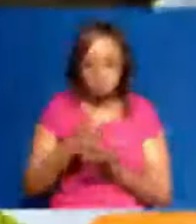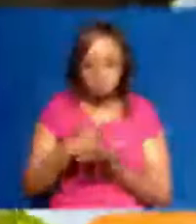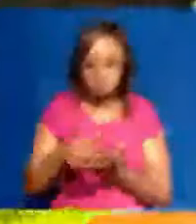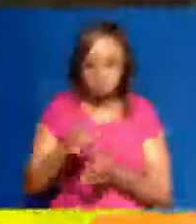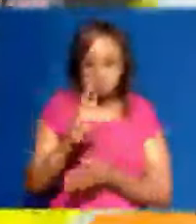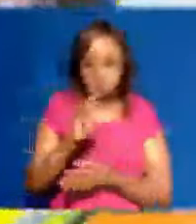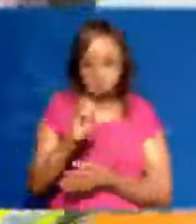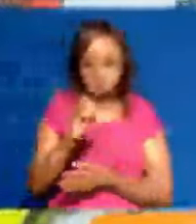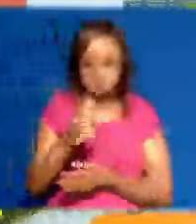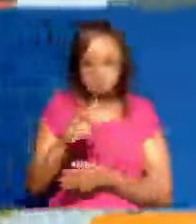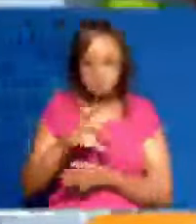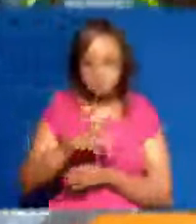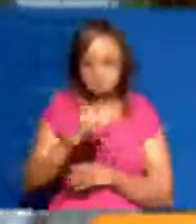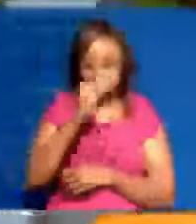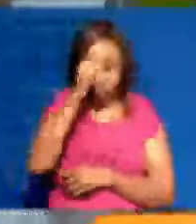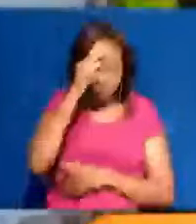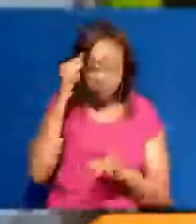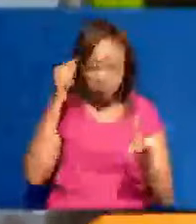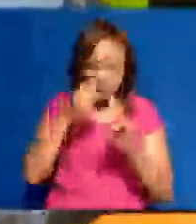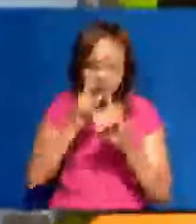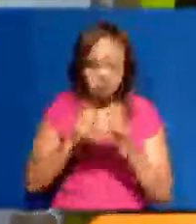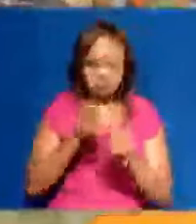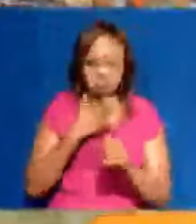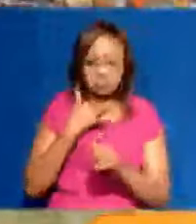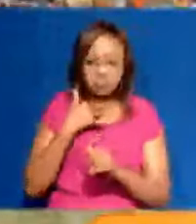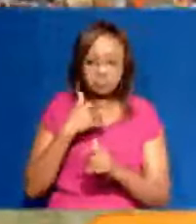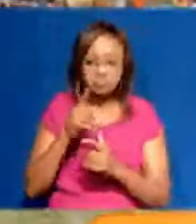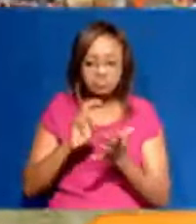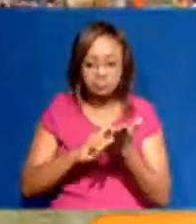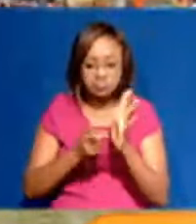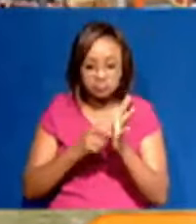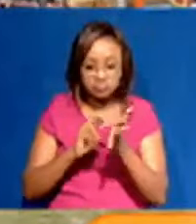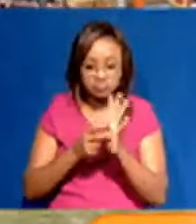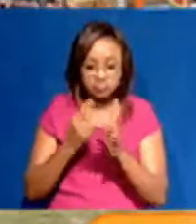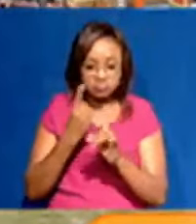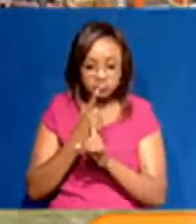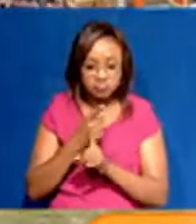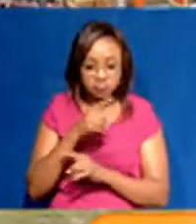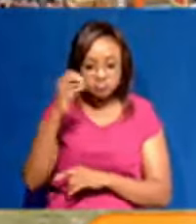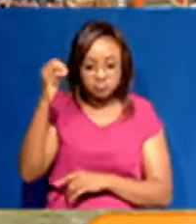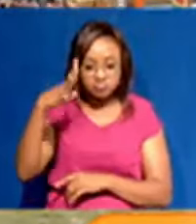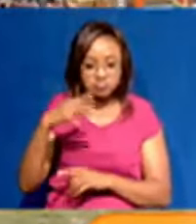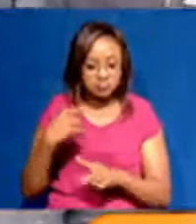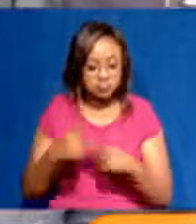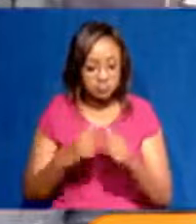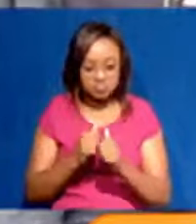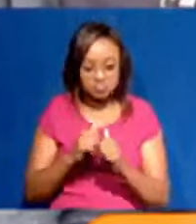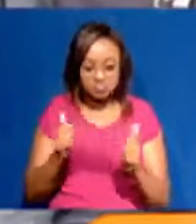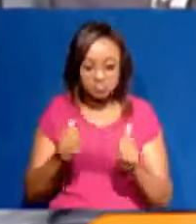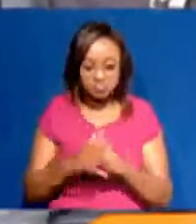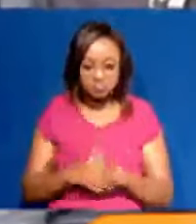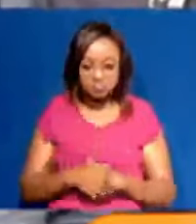with the county government to catalyze electrification projects in the area through the matching fund.